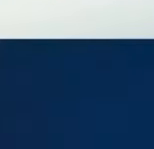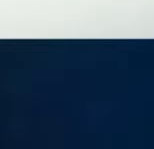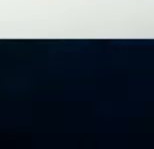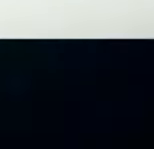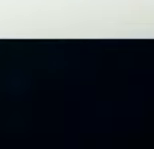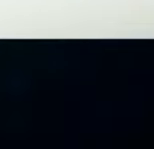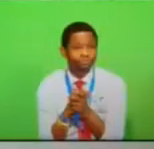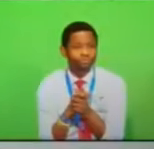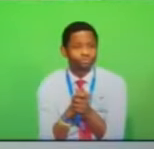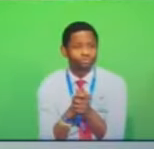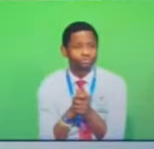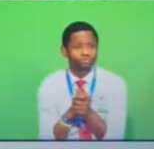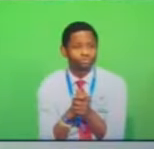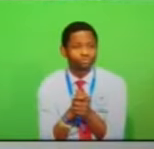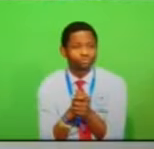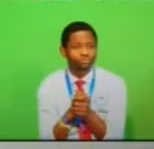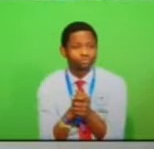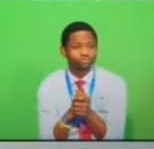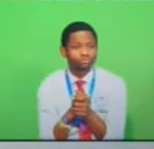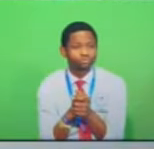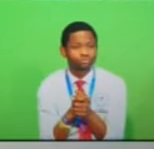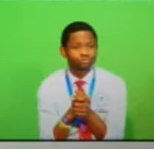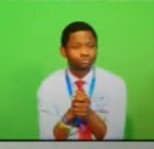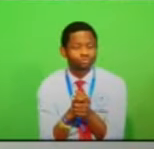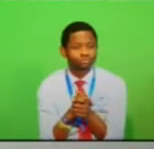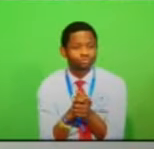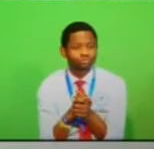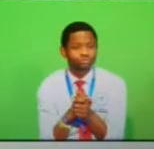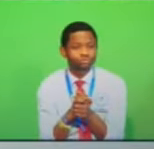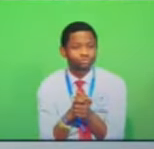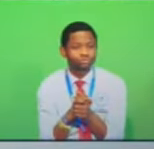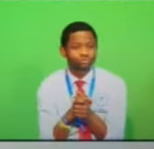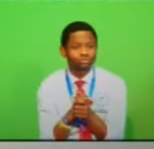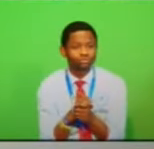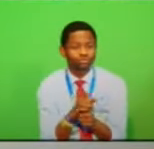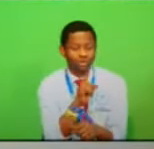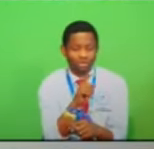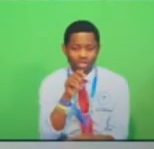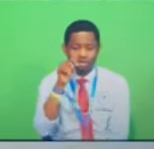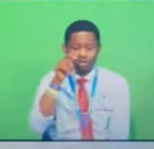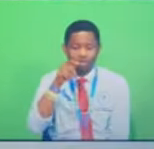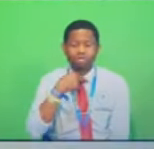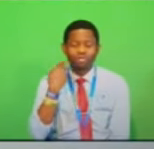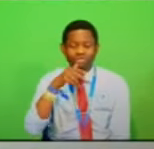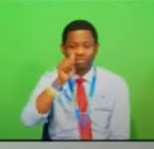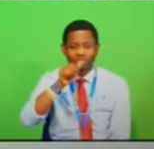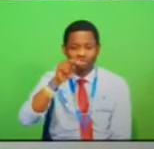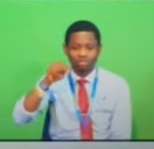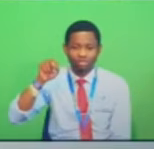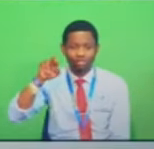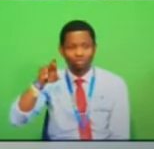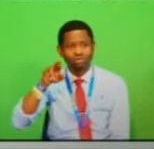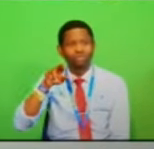them. One by Pastor No, one by Apostle Vincent Ananidente, and then another